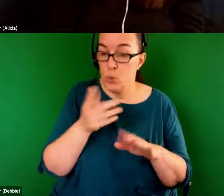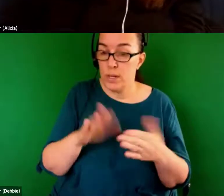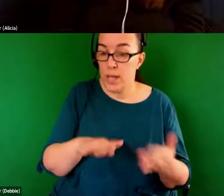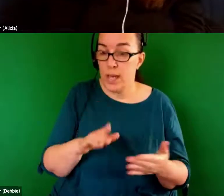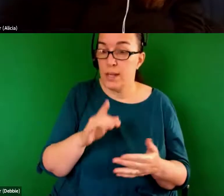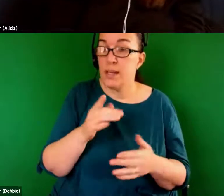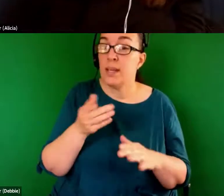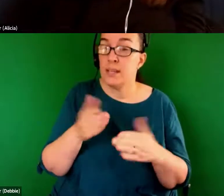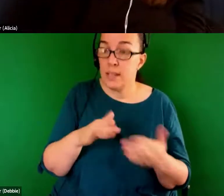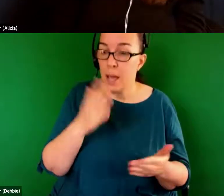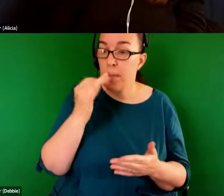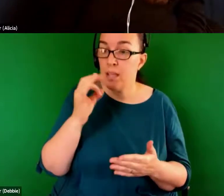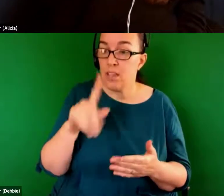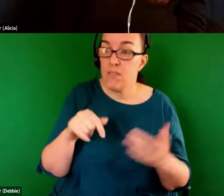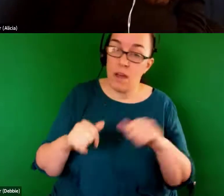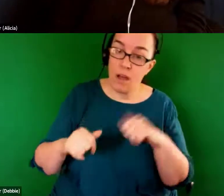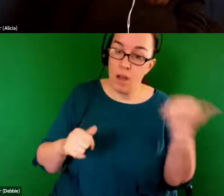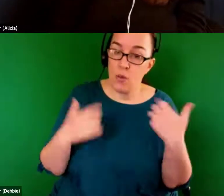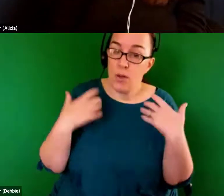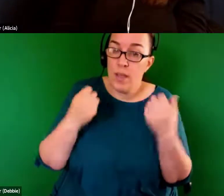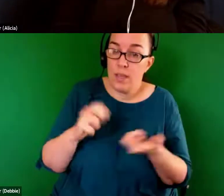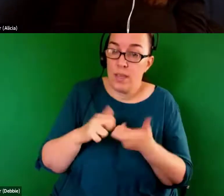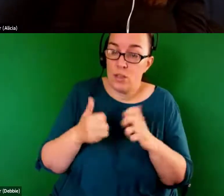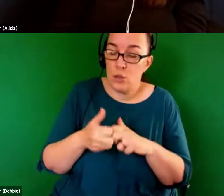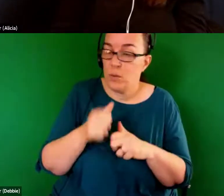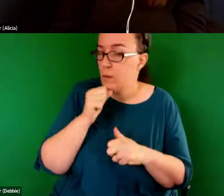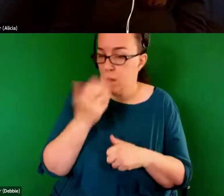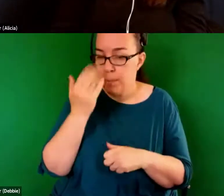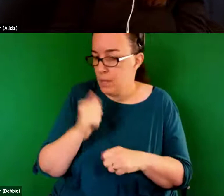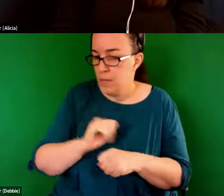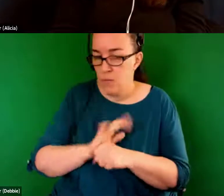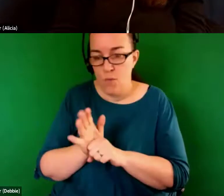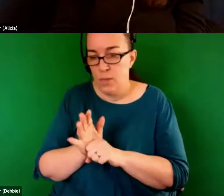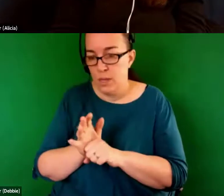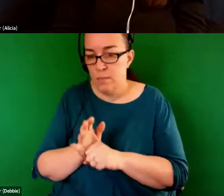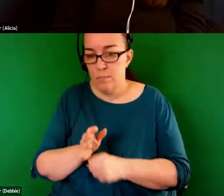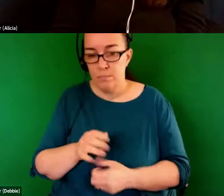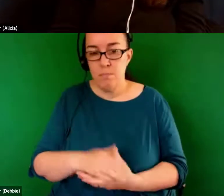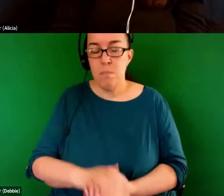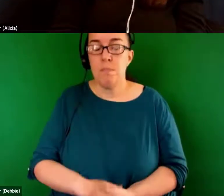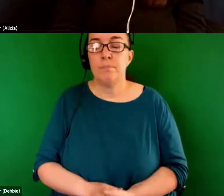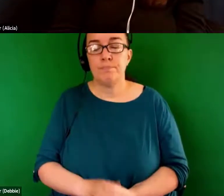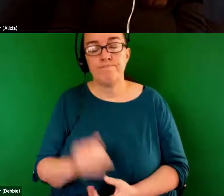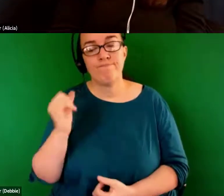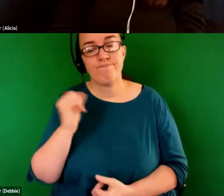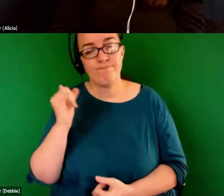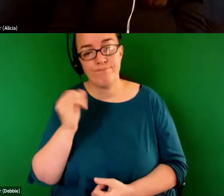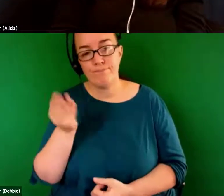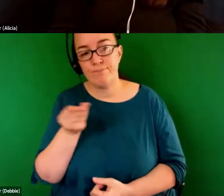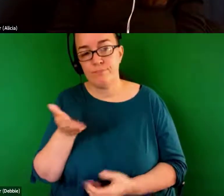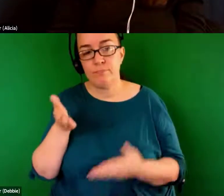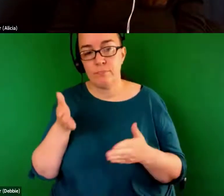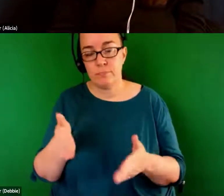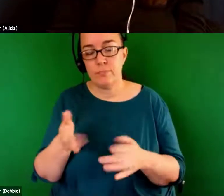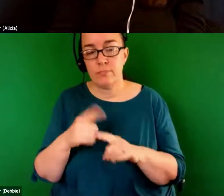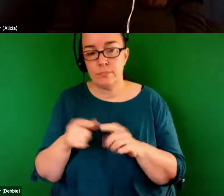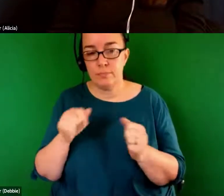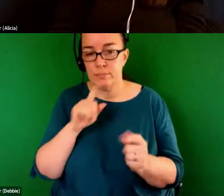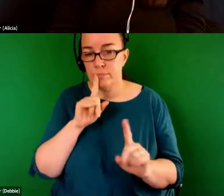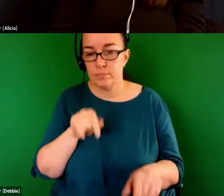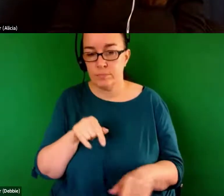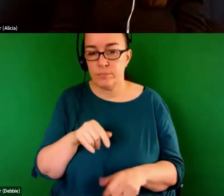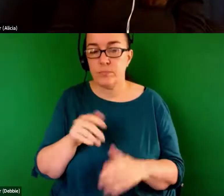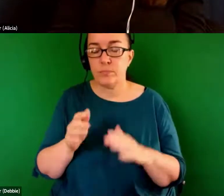so because of the other health issue rather than COVID? So a couple ways to answer that question. Yes, underlying